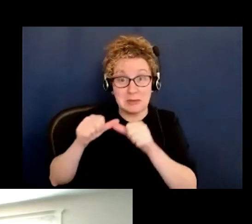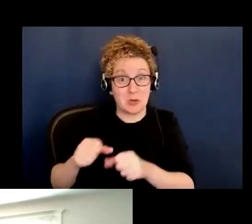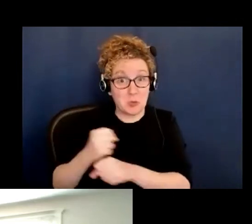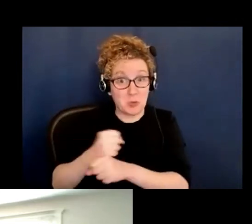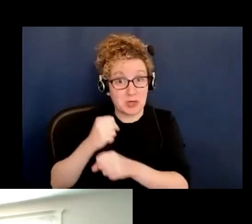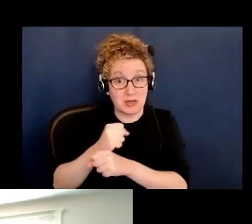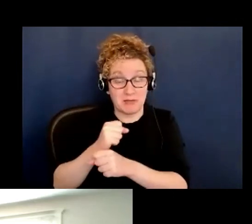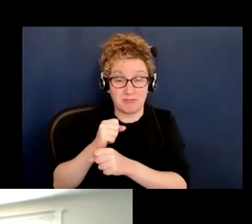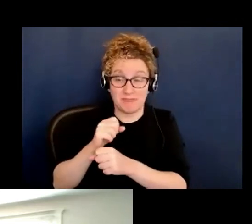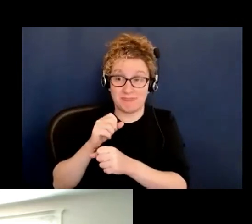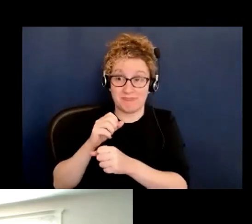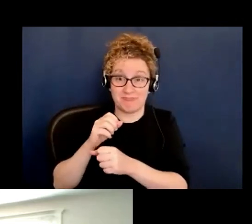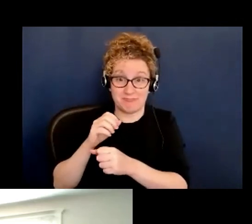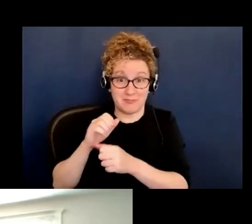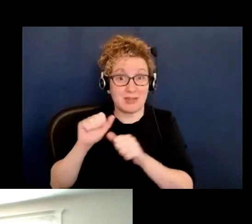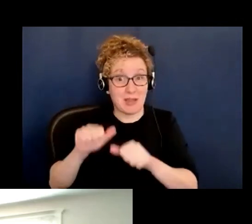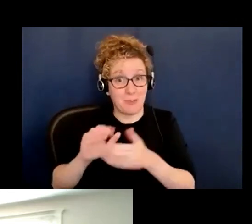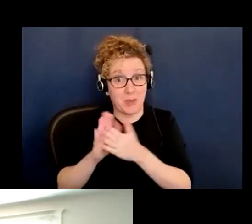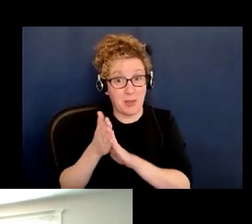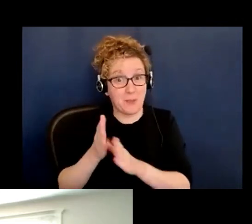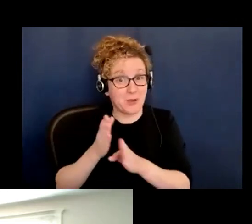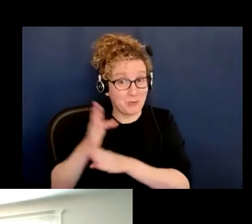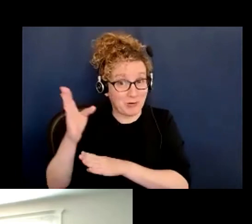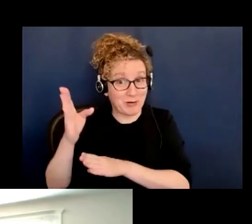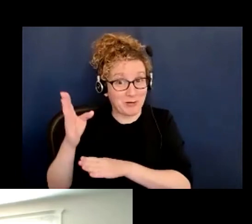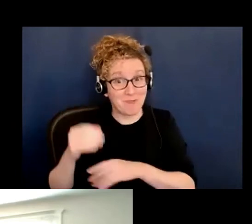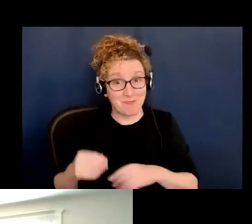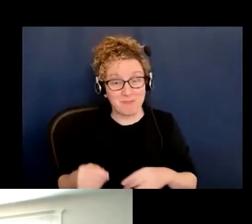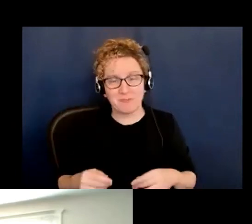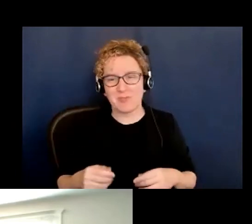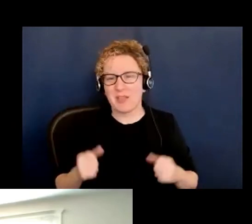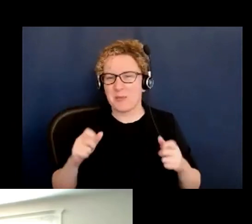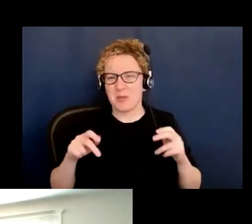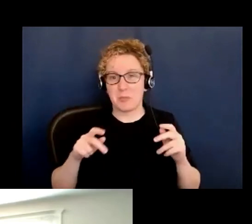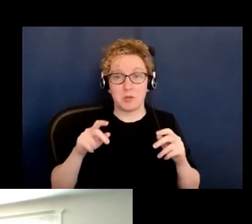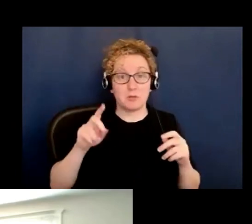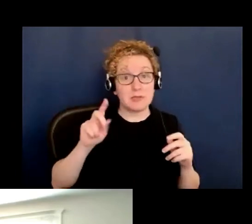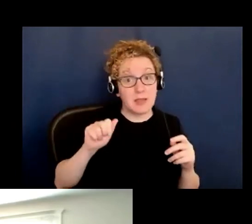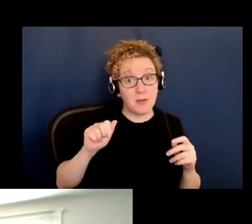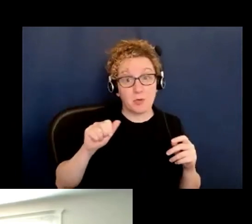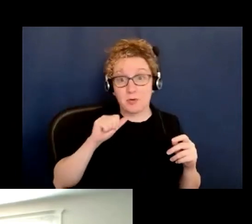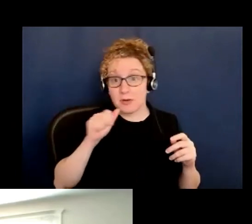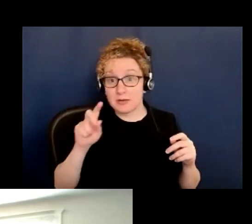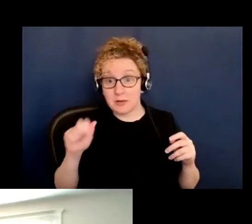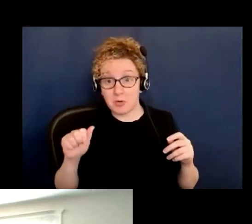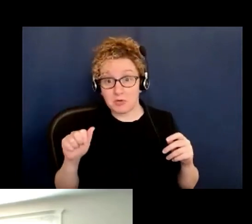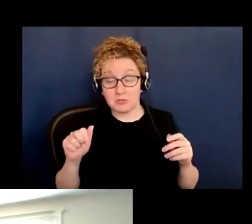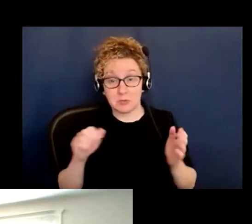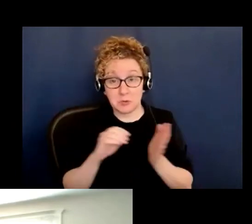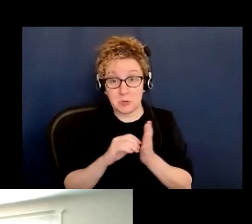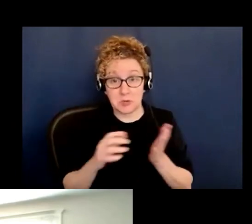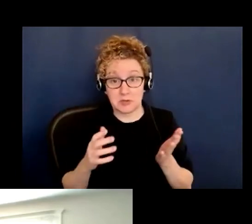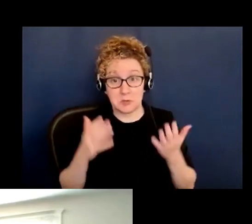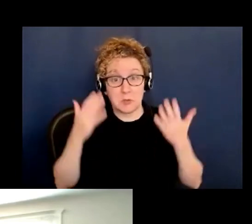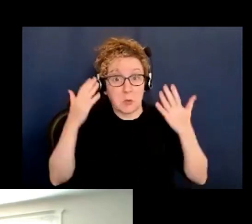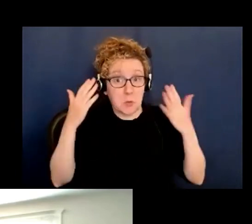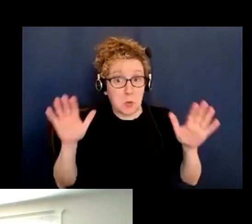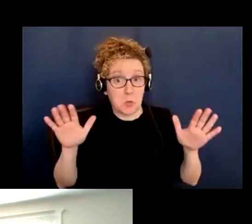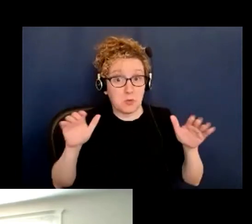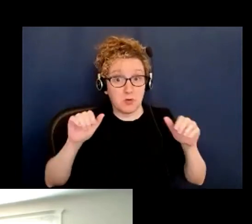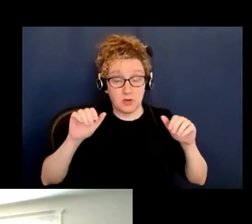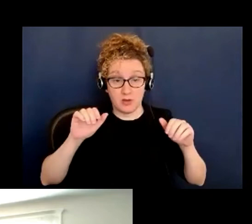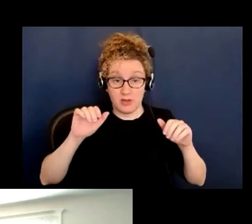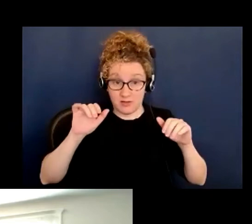them to learn about that this can be a career. I think a lot of people, disabled or otherwise, students don't even know that you can